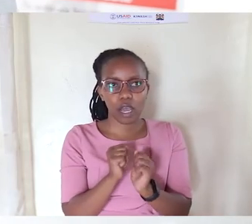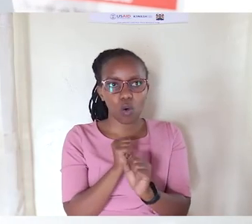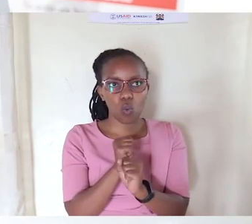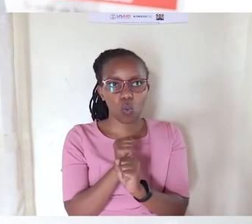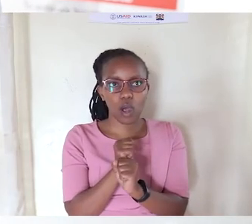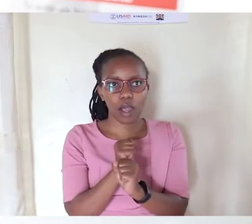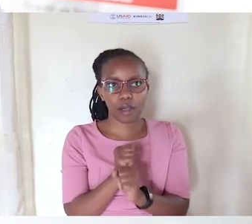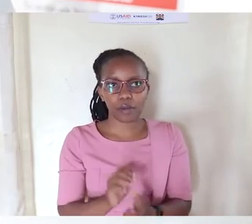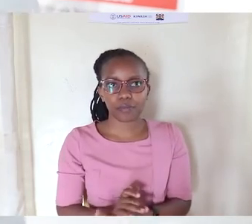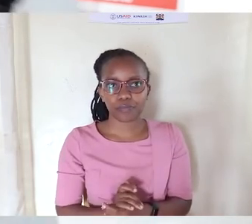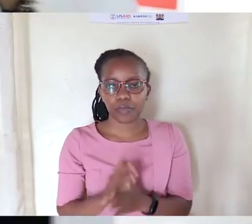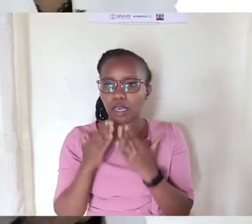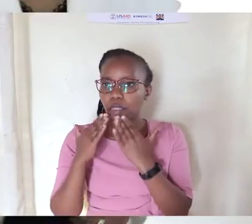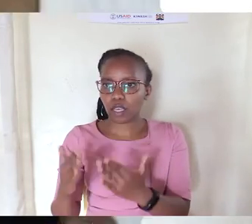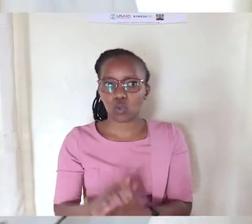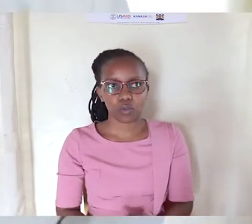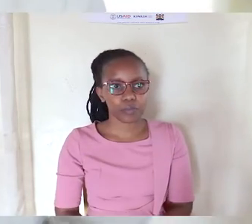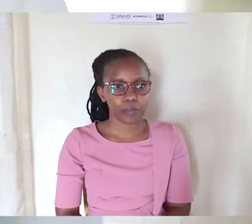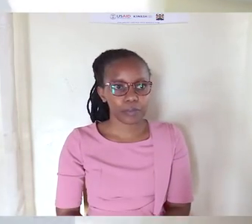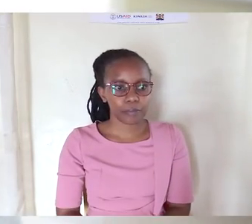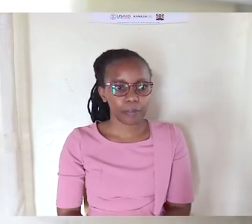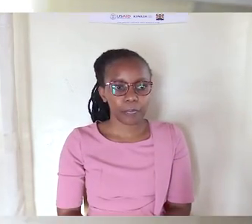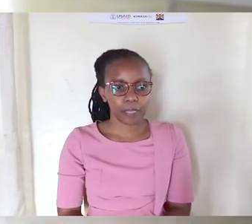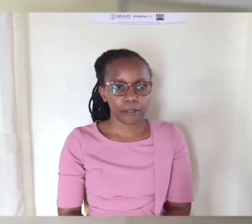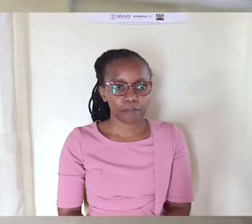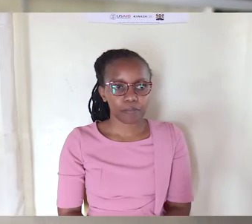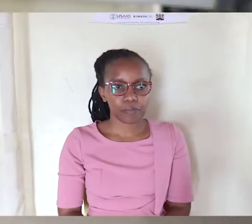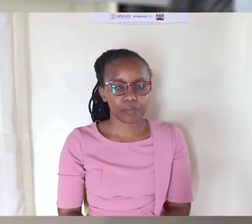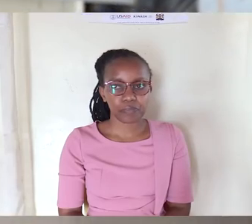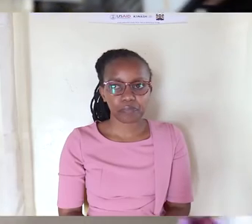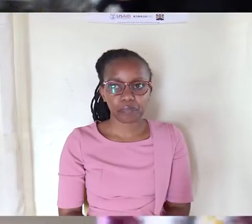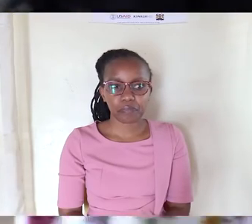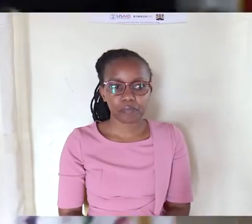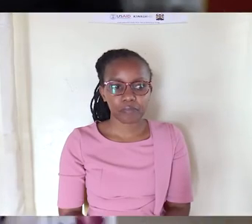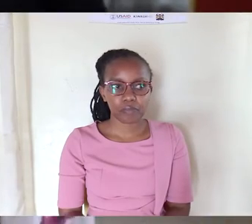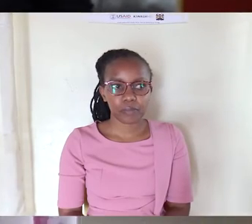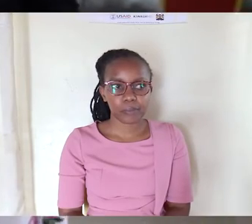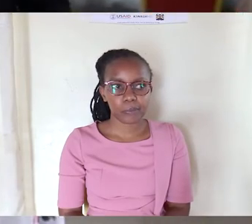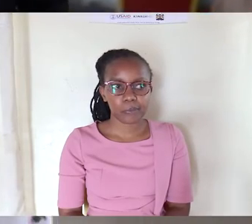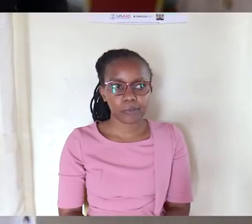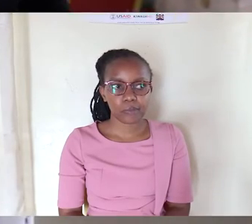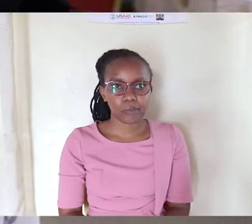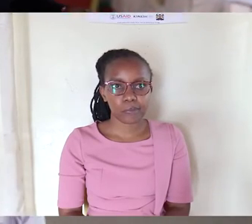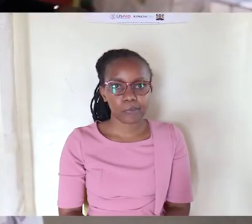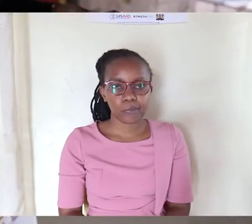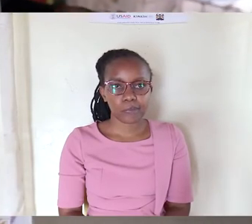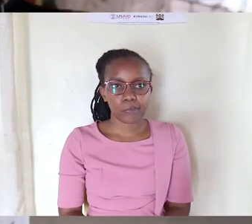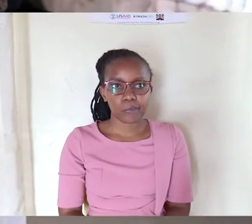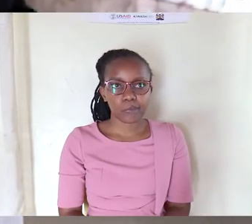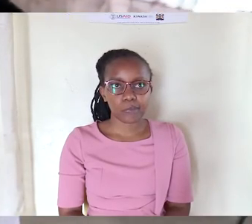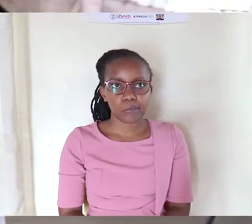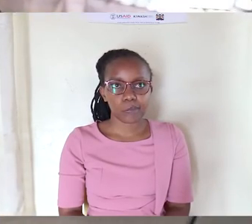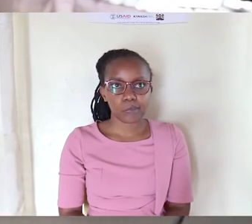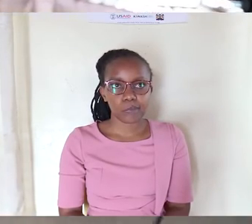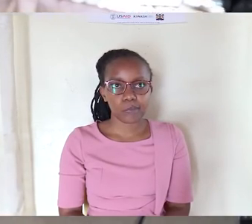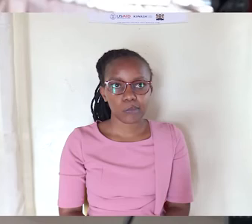this together. Thank you. Thank you, thank you, thank you. Yes, that's, as I'd said